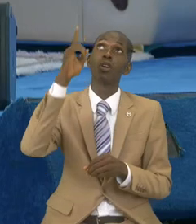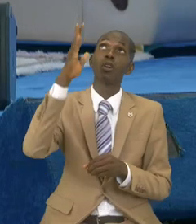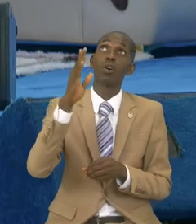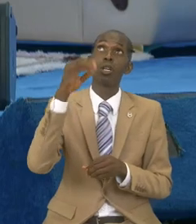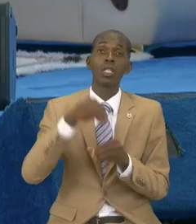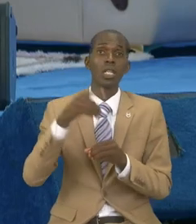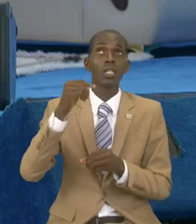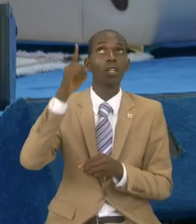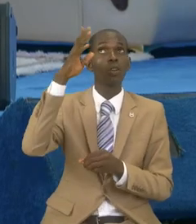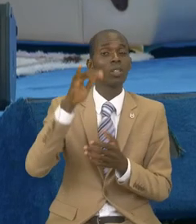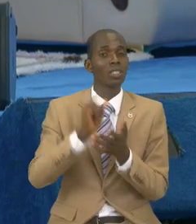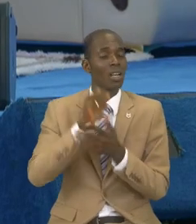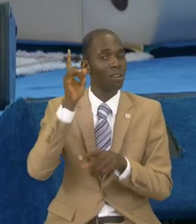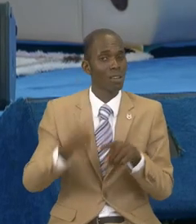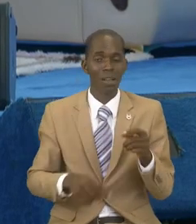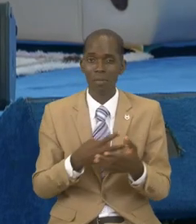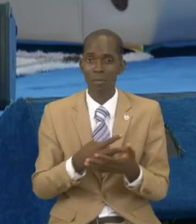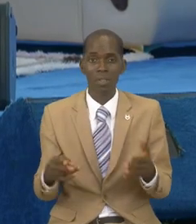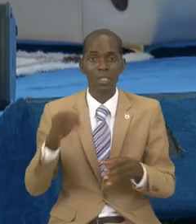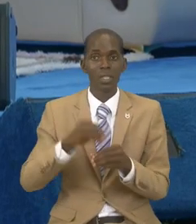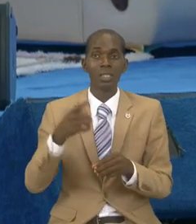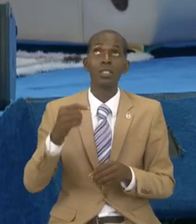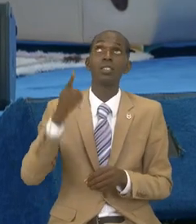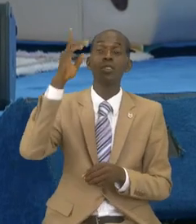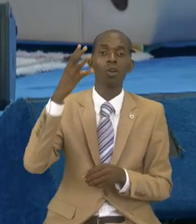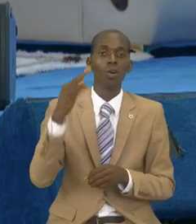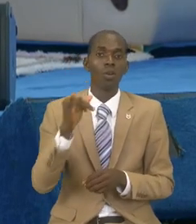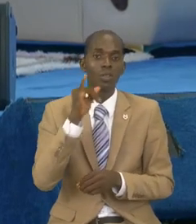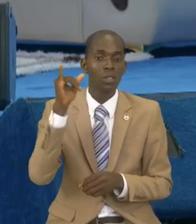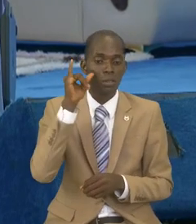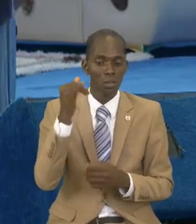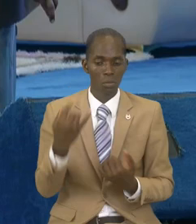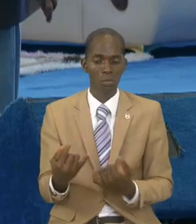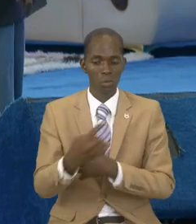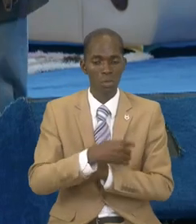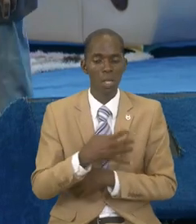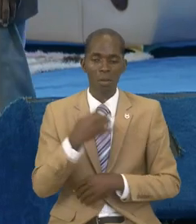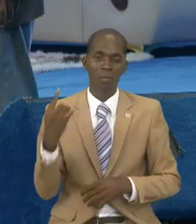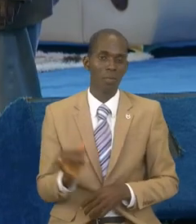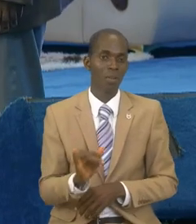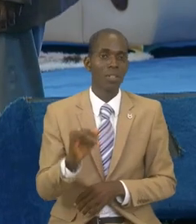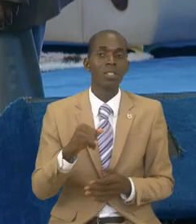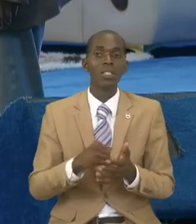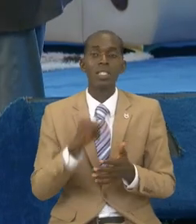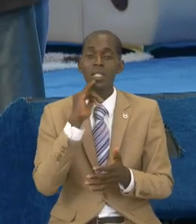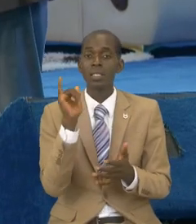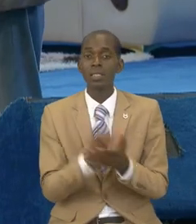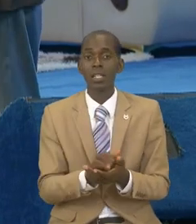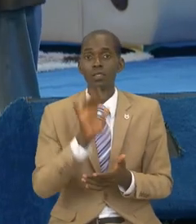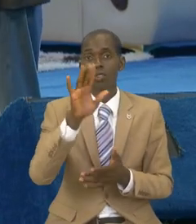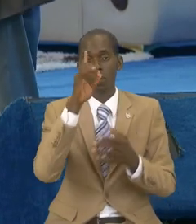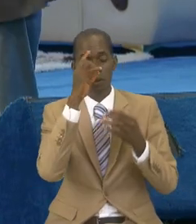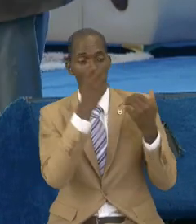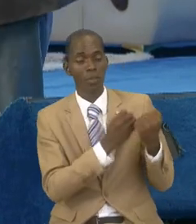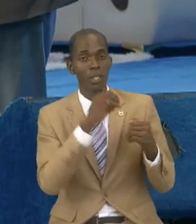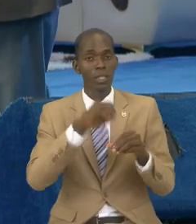can never fail, in the God of yesterday and today and forever. It is that faith in the name